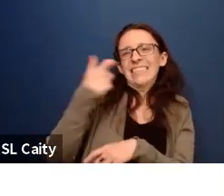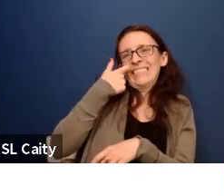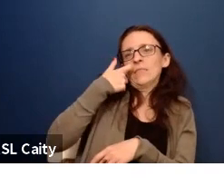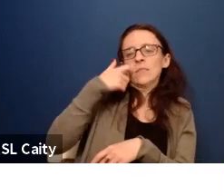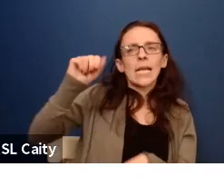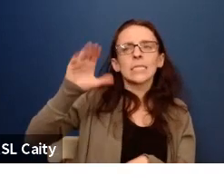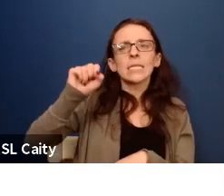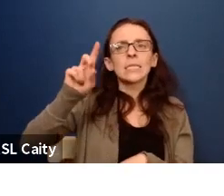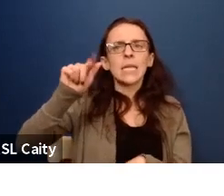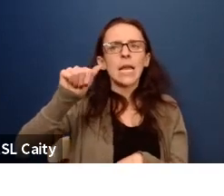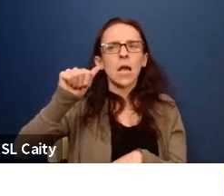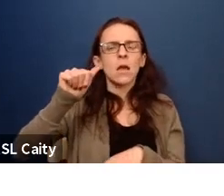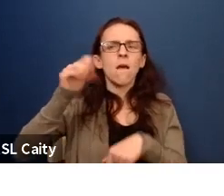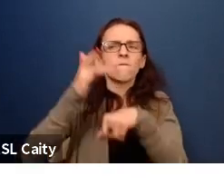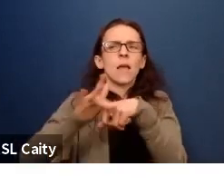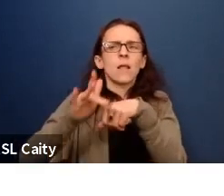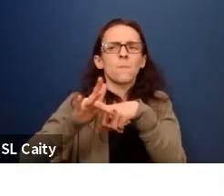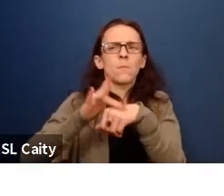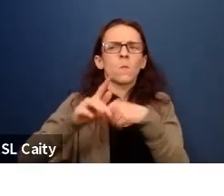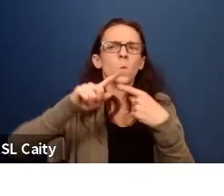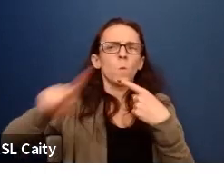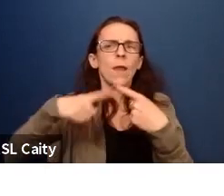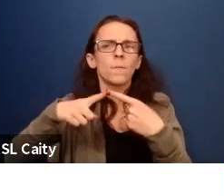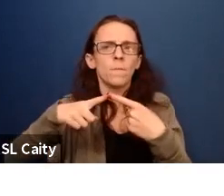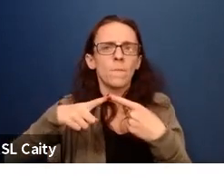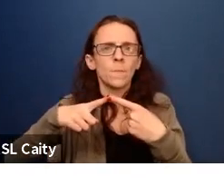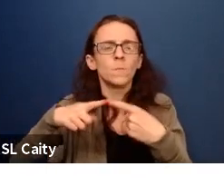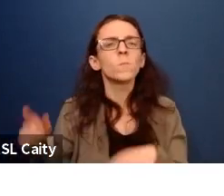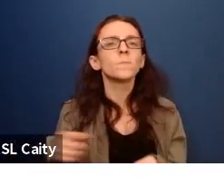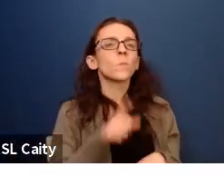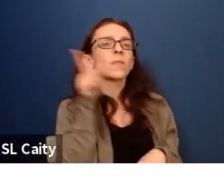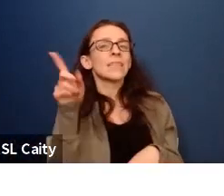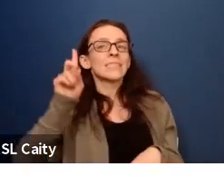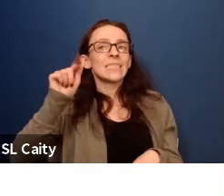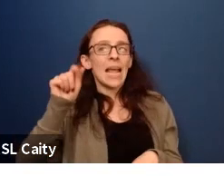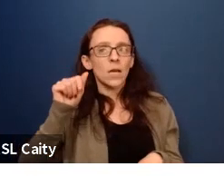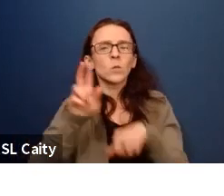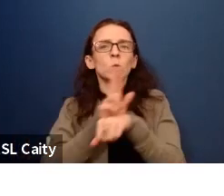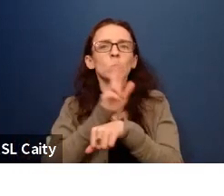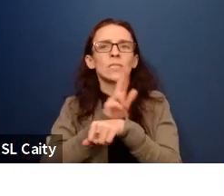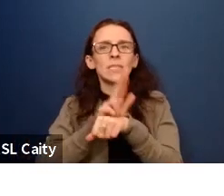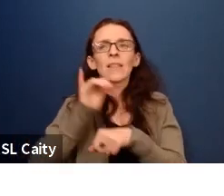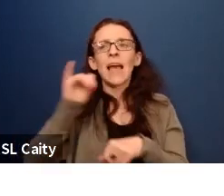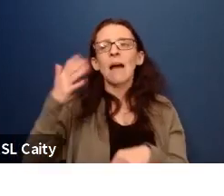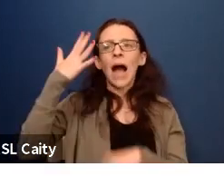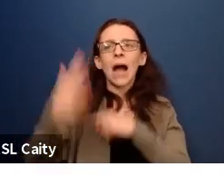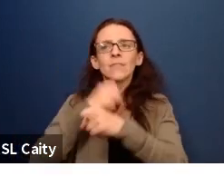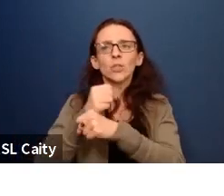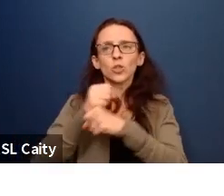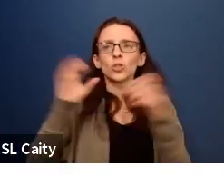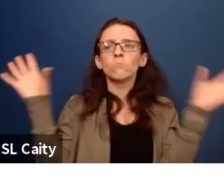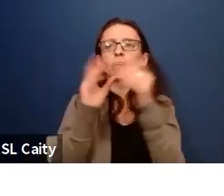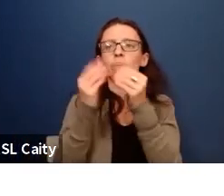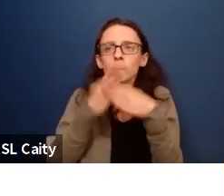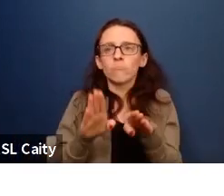is available as of when? This data is using the 5-year average